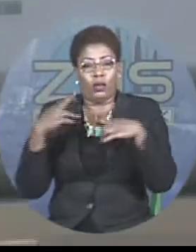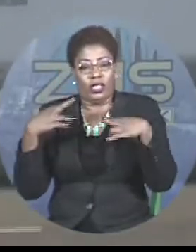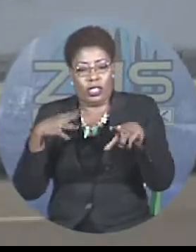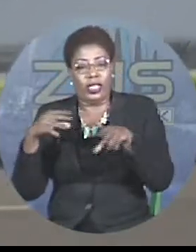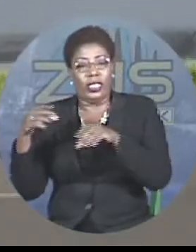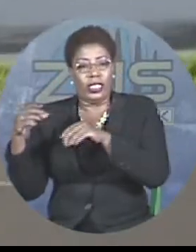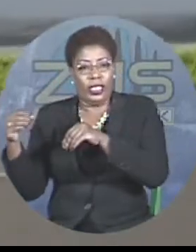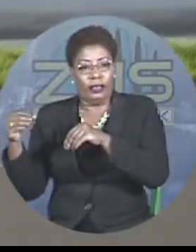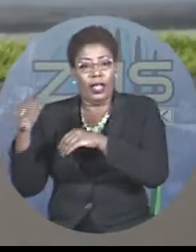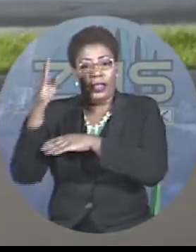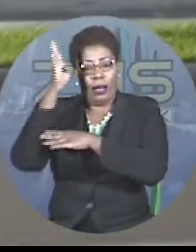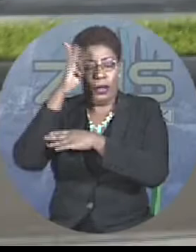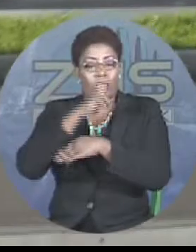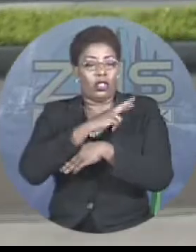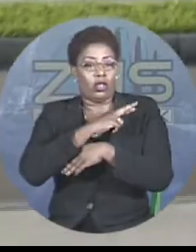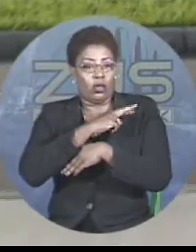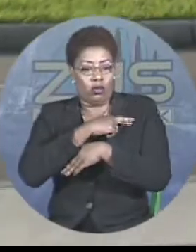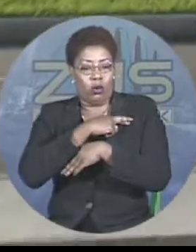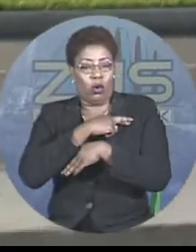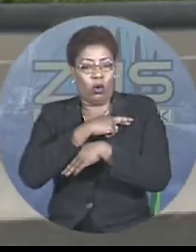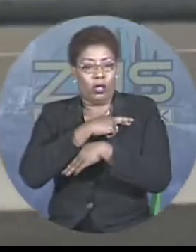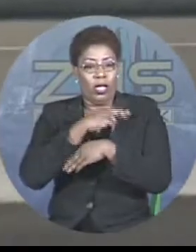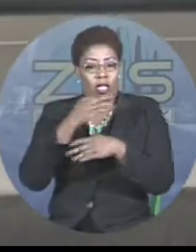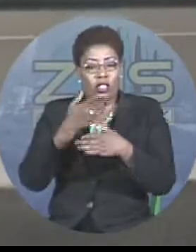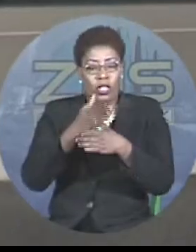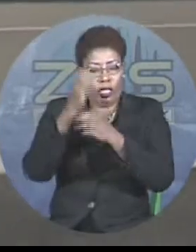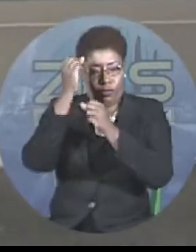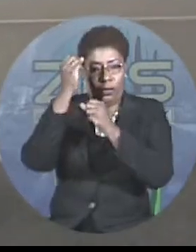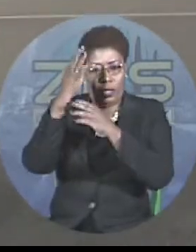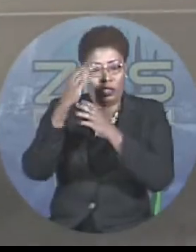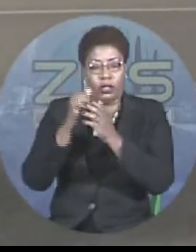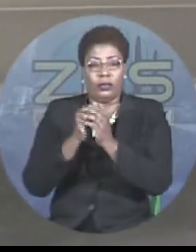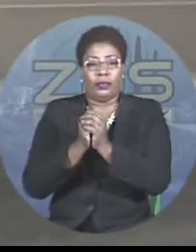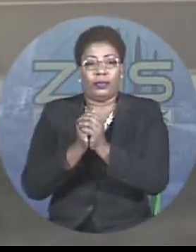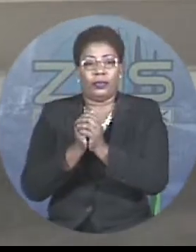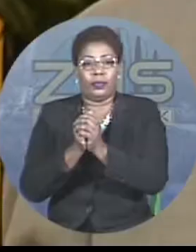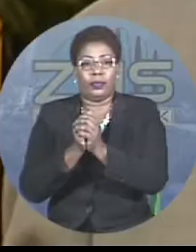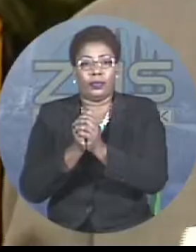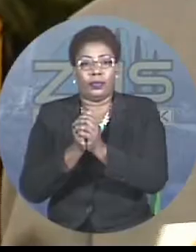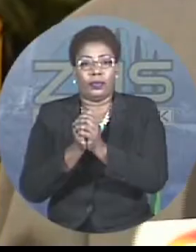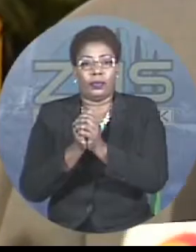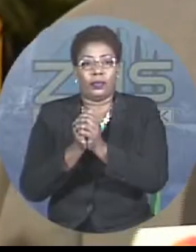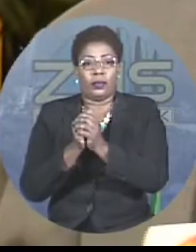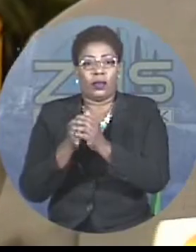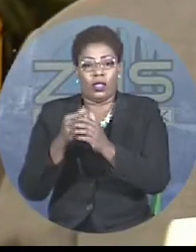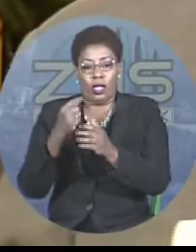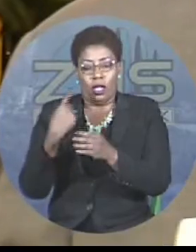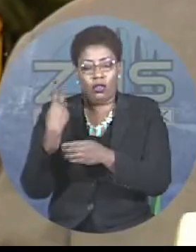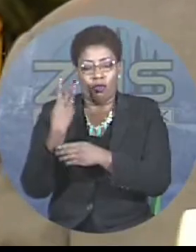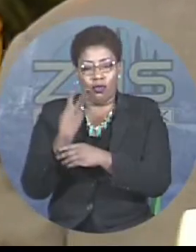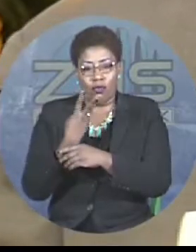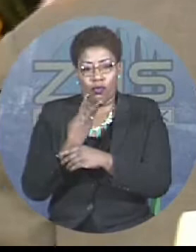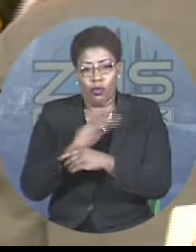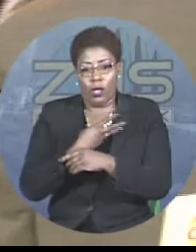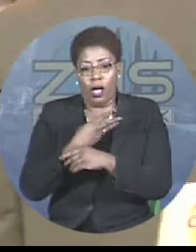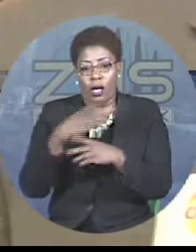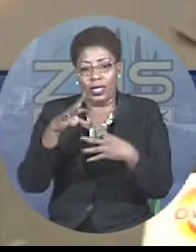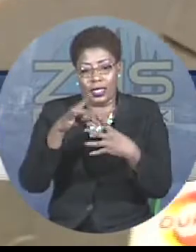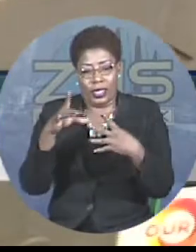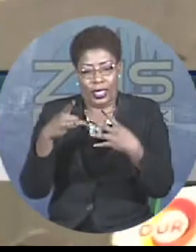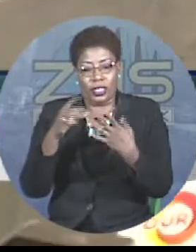Minister Renzel Rohl gave an update on the process, saying it'll be transparent. We are selecting auditors at the